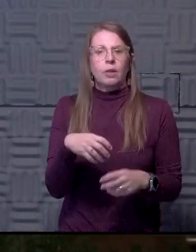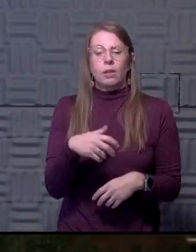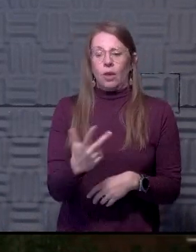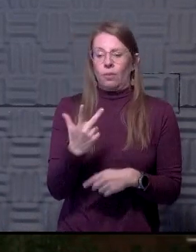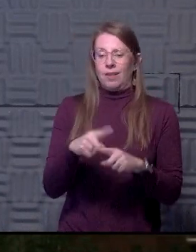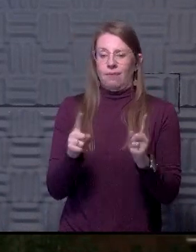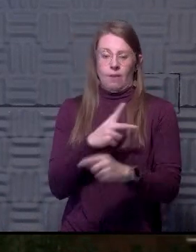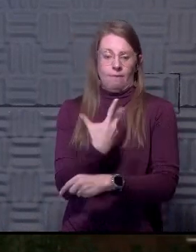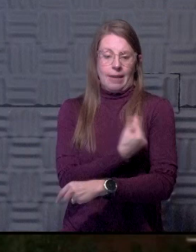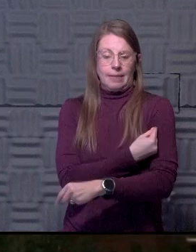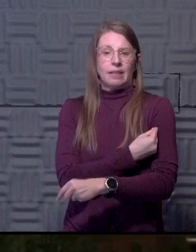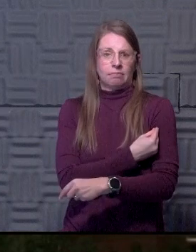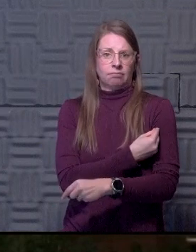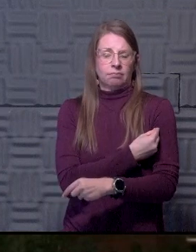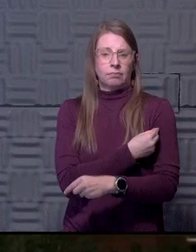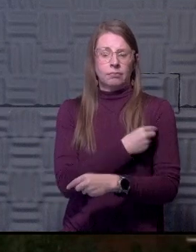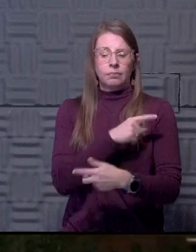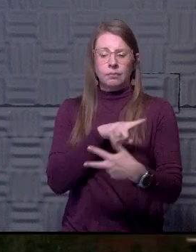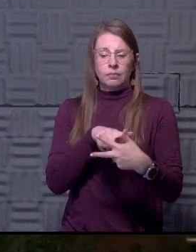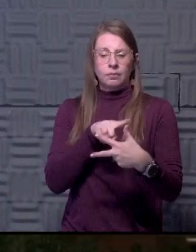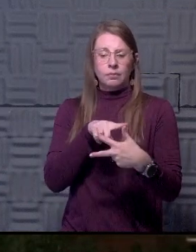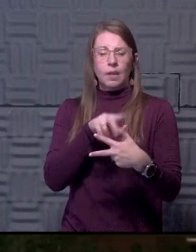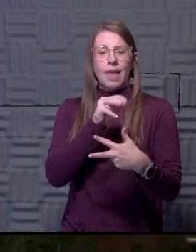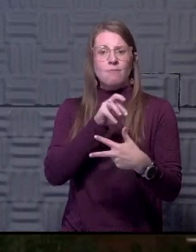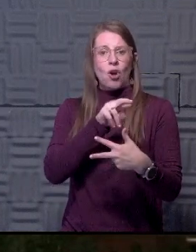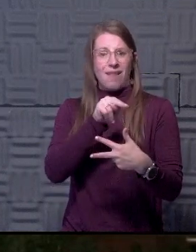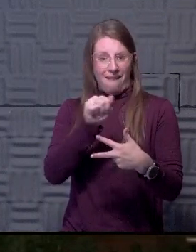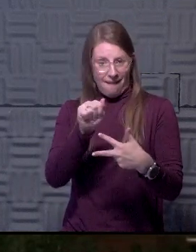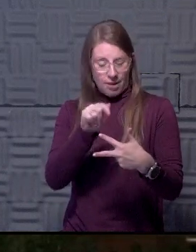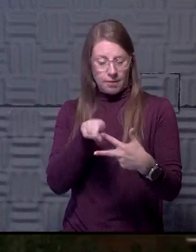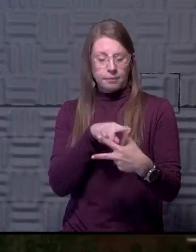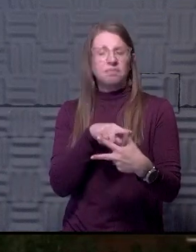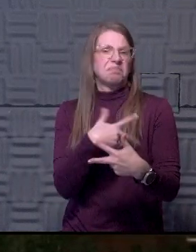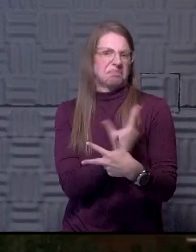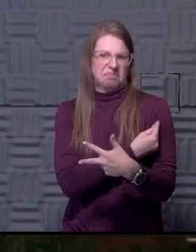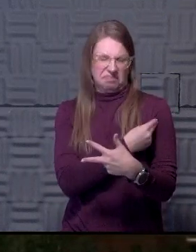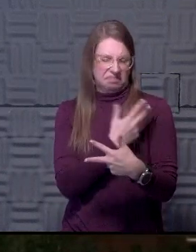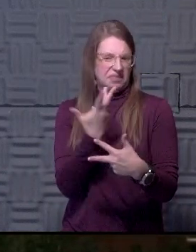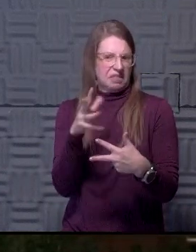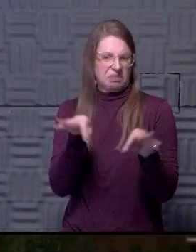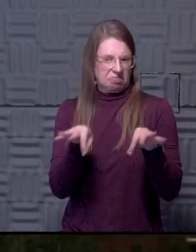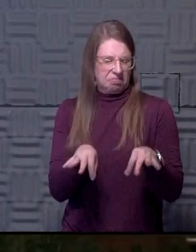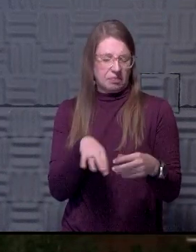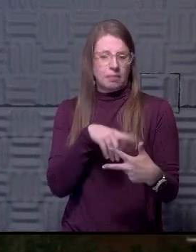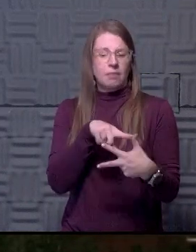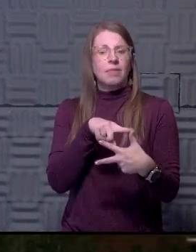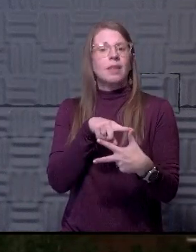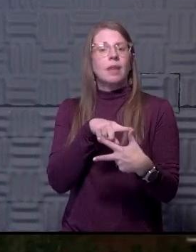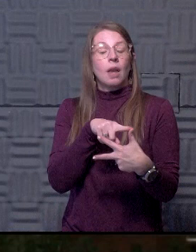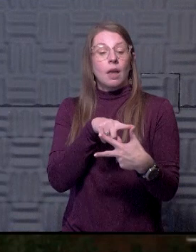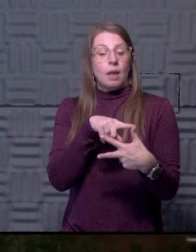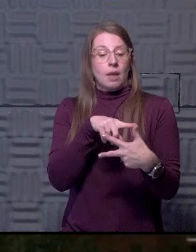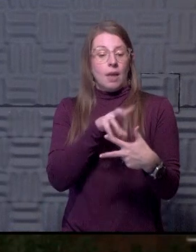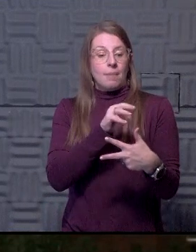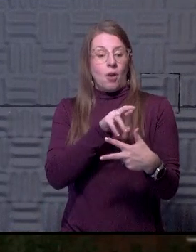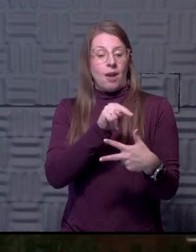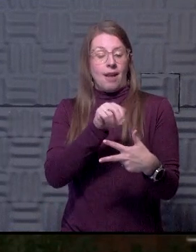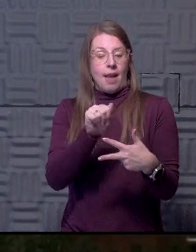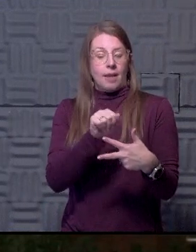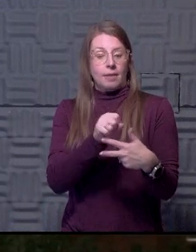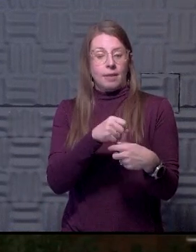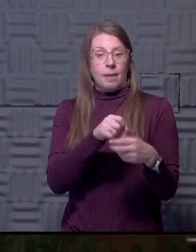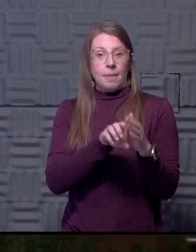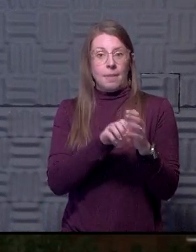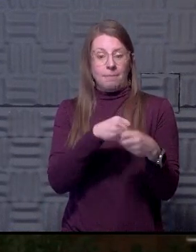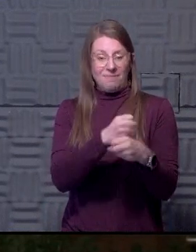vaccines that we have in general are the messenger RNA vaccines, which basically the messenger RNA creates that spike protein inside